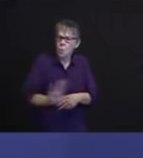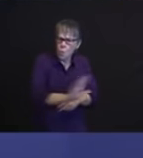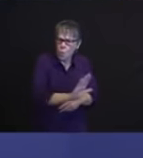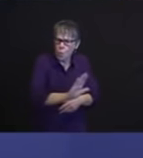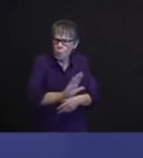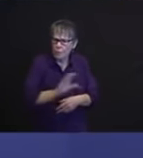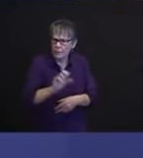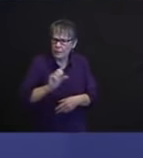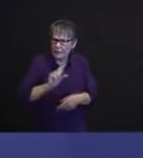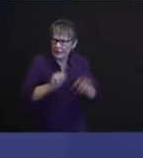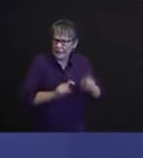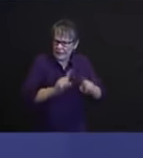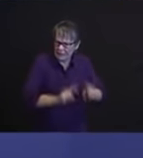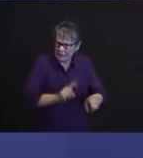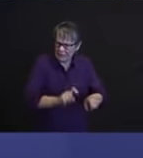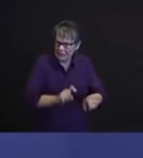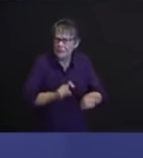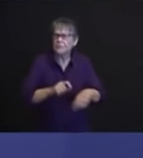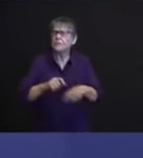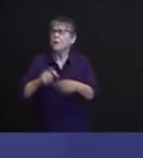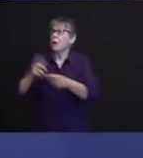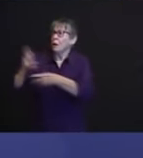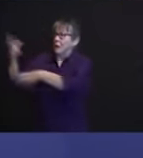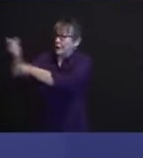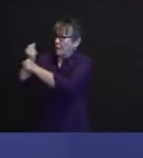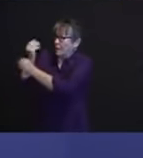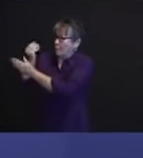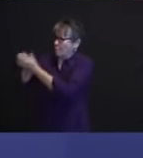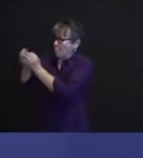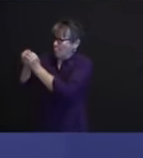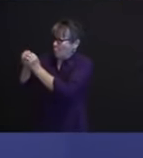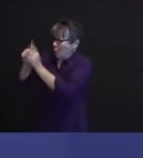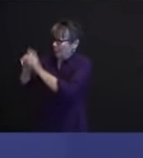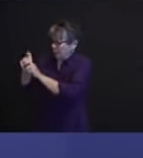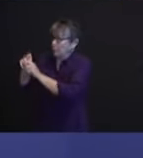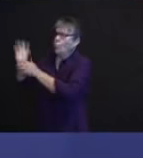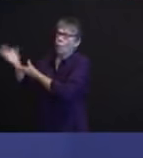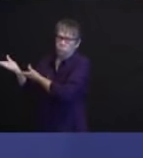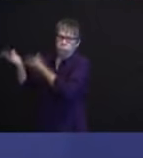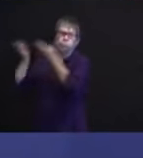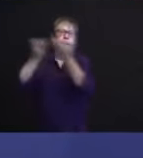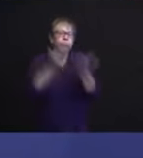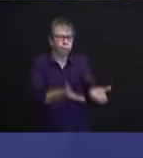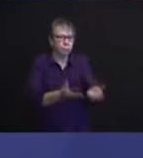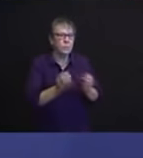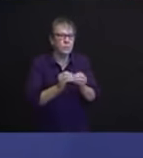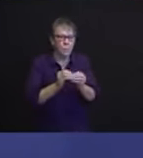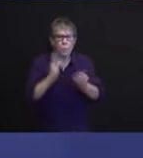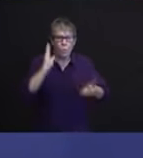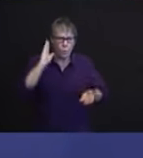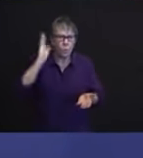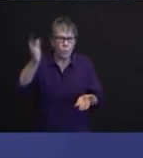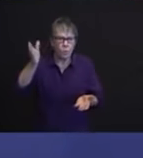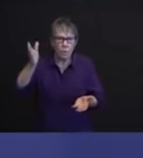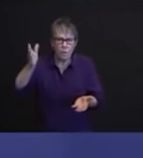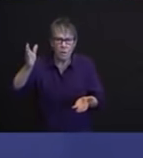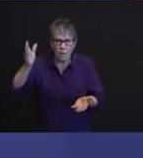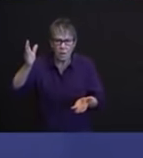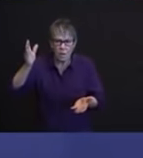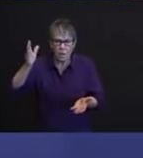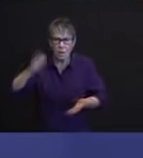from the Department. This 2-week pilot will help inform further guidance to protect our vulnerable seniors in their